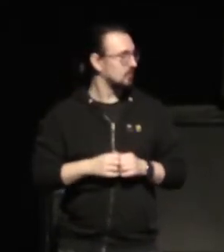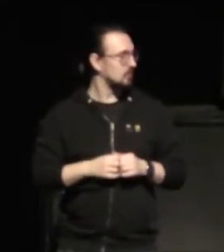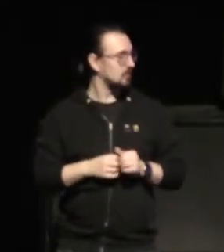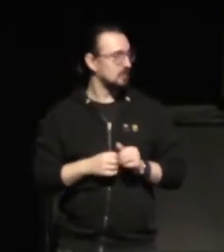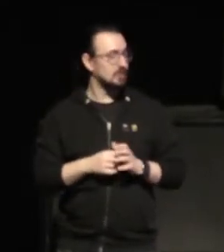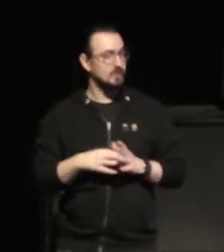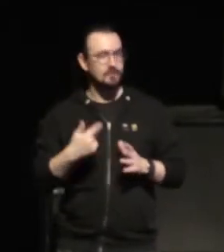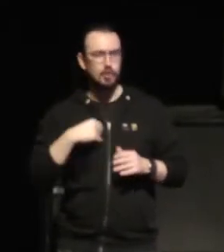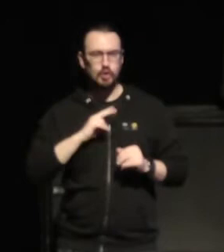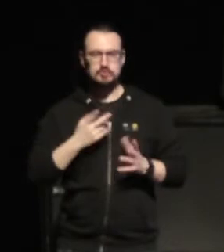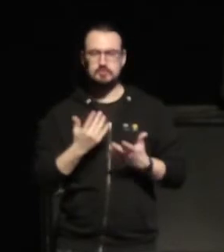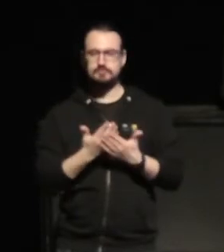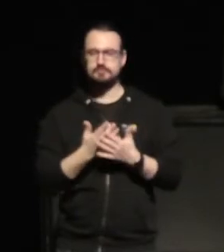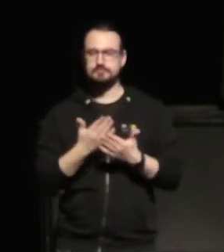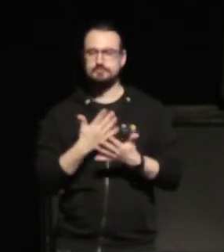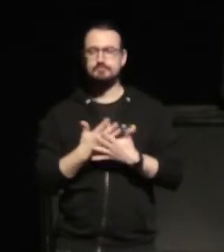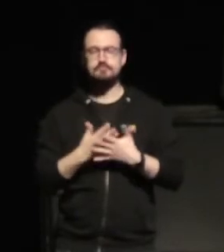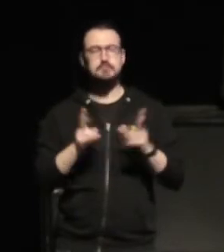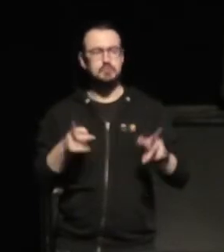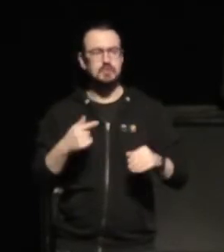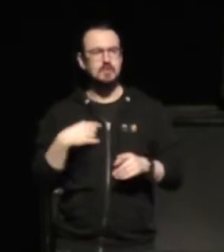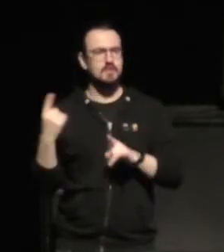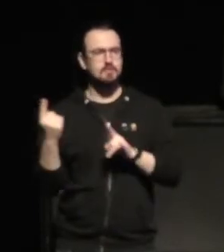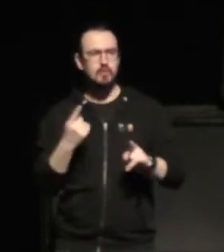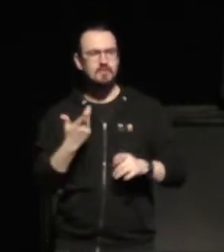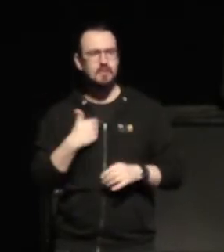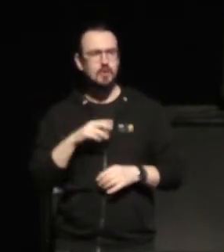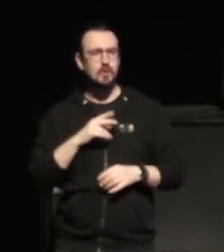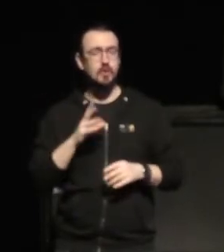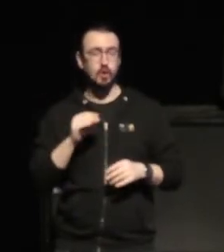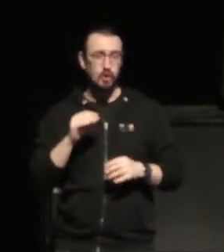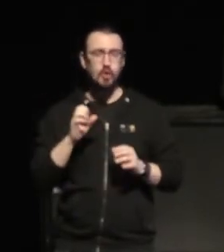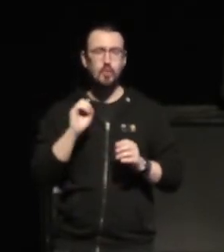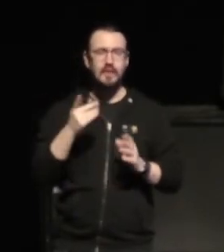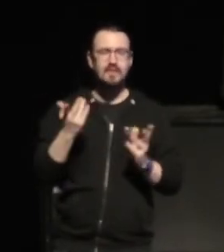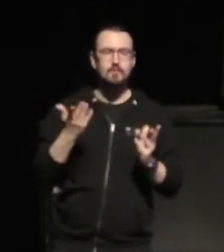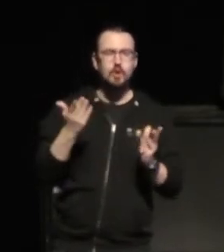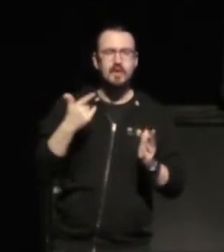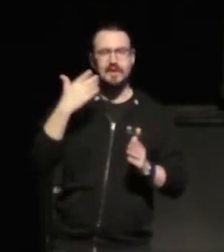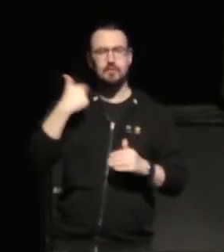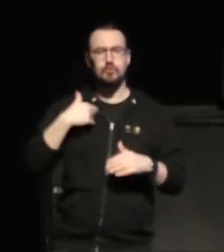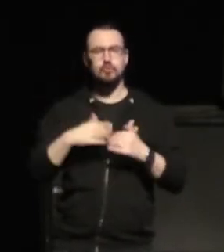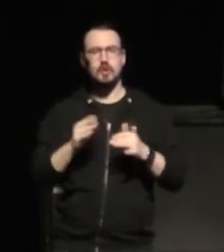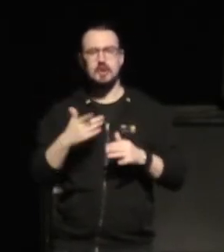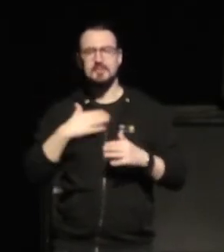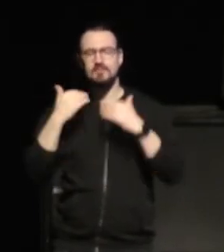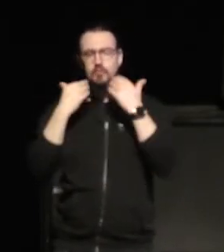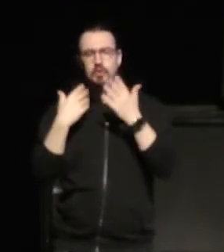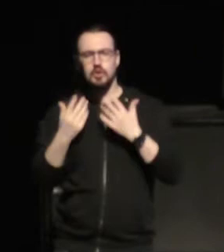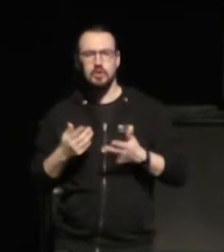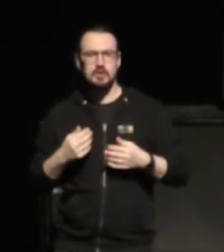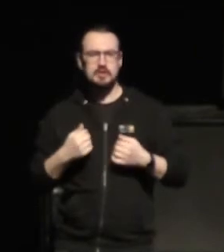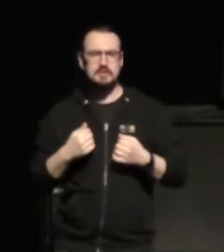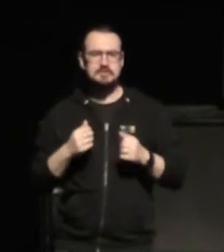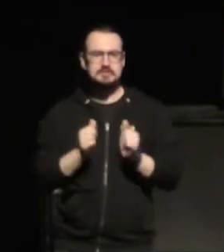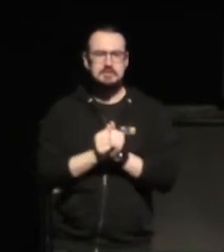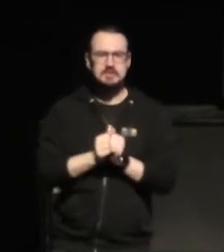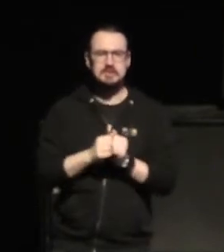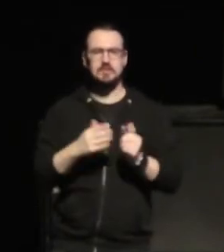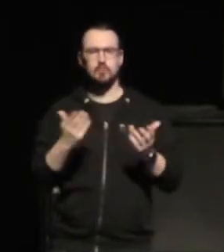have venues like this, people from the audience want to have, like, okay, what can I do in my daily practice, and how can I change,